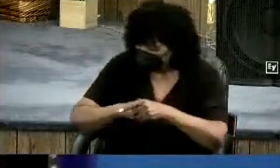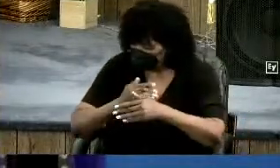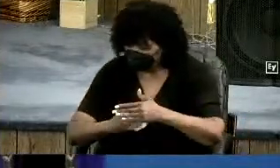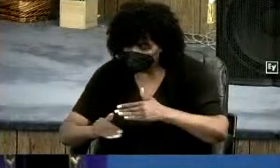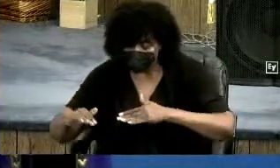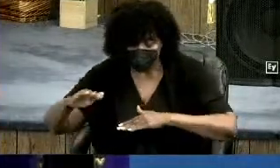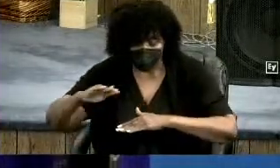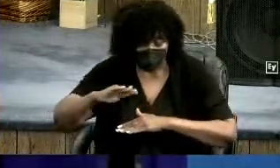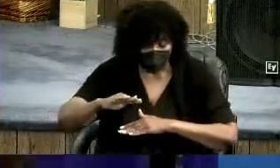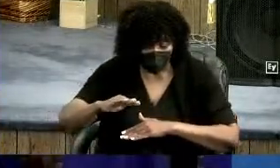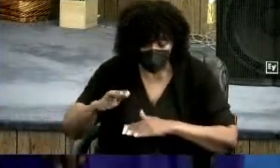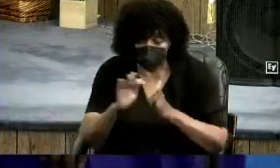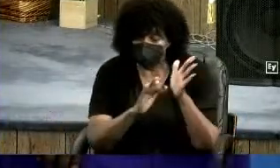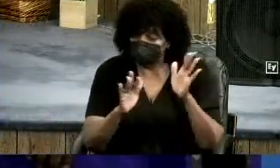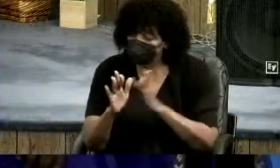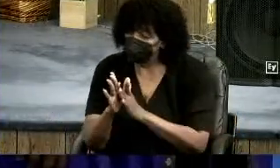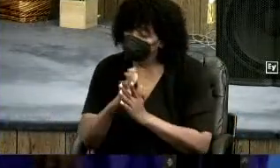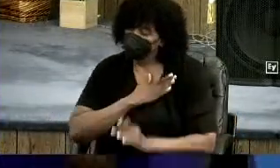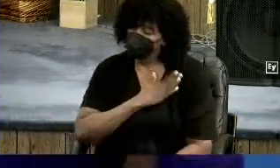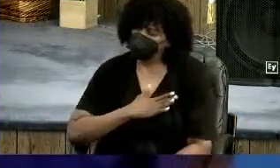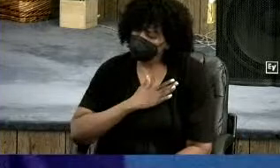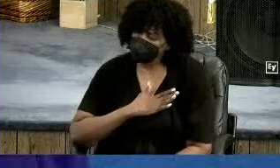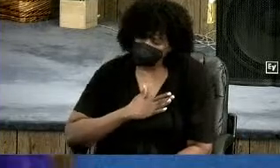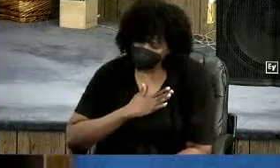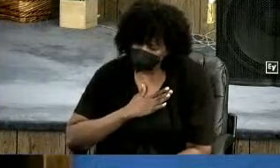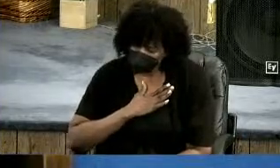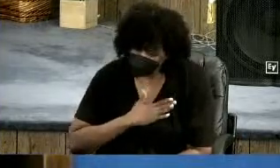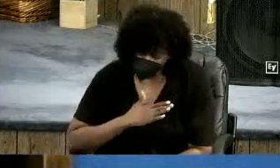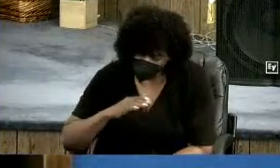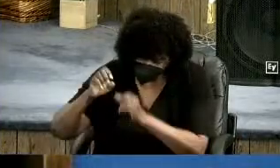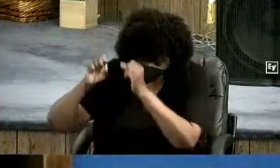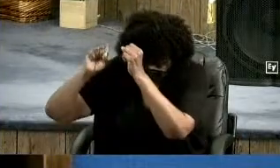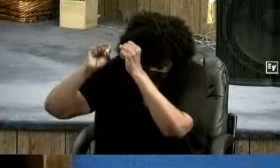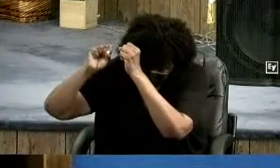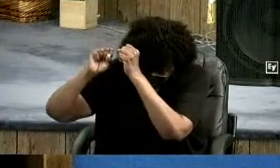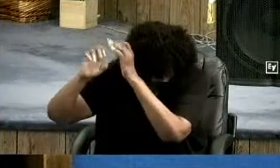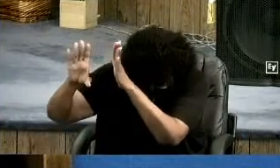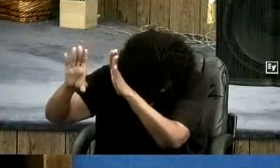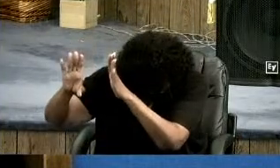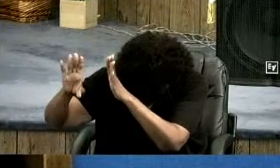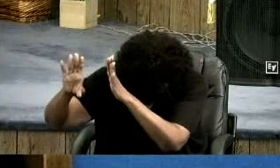another realm. And he said, Father, if it pleases you,